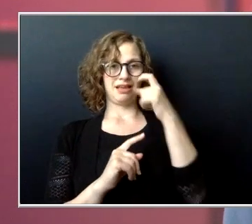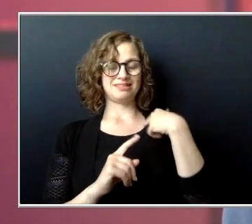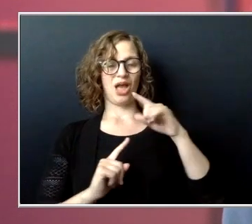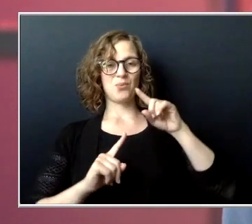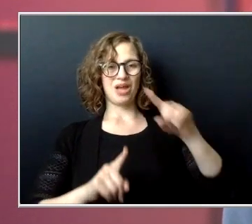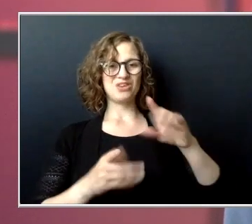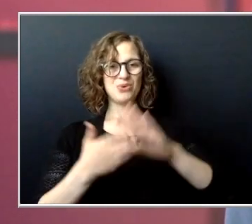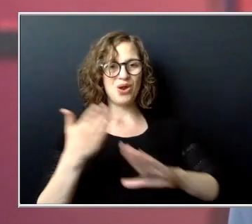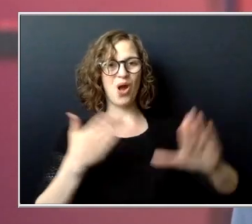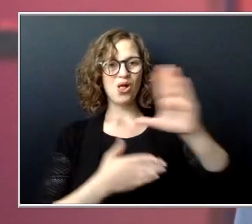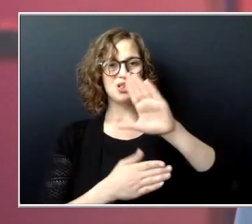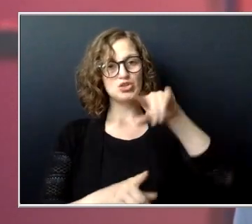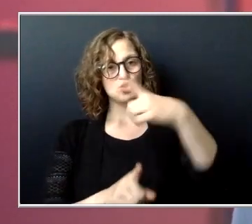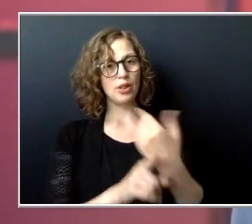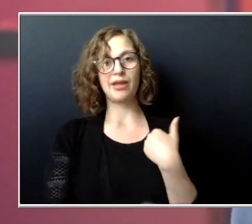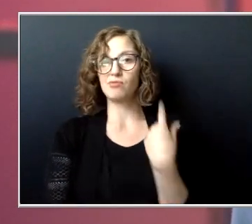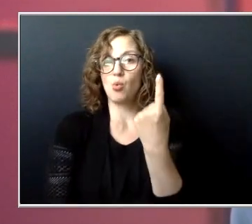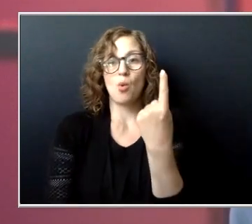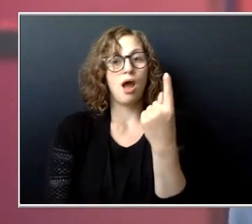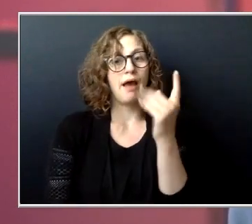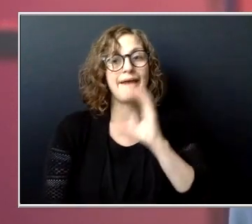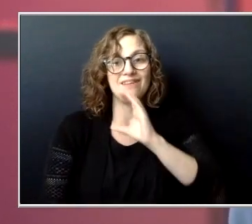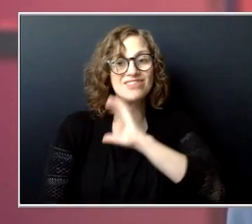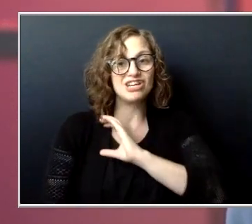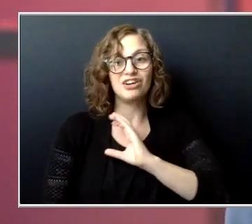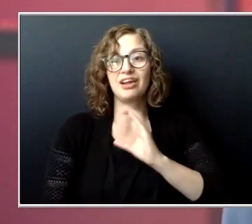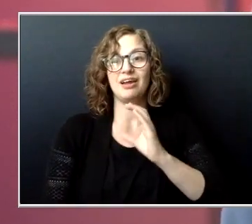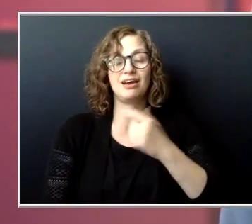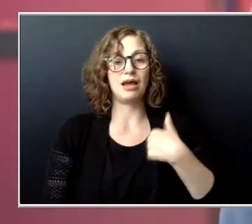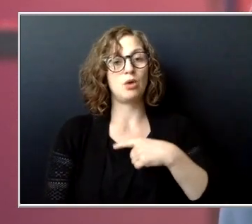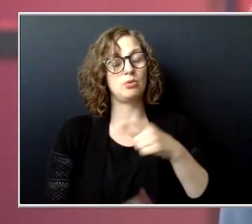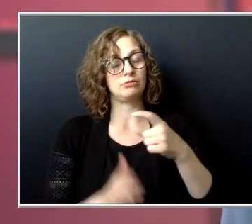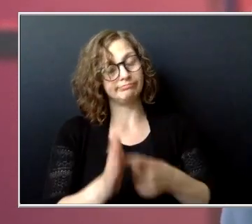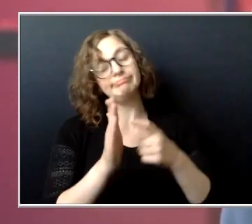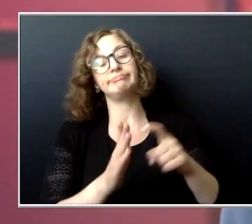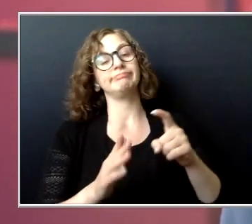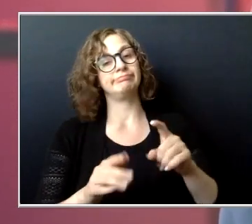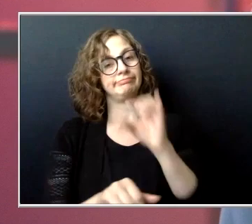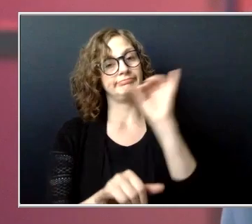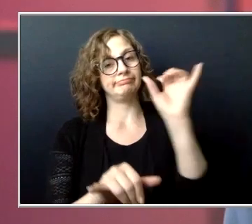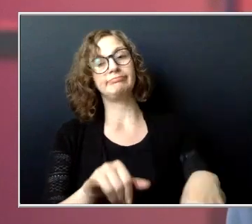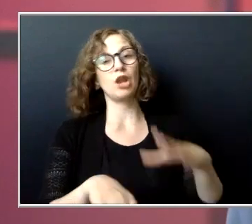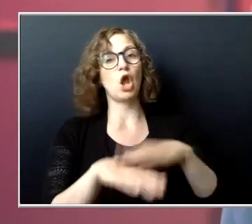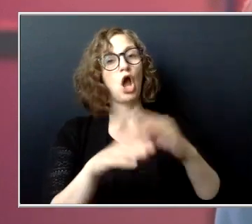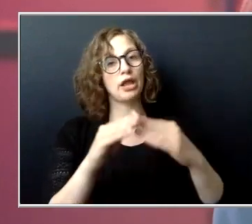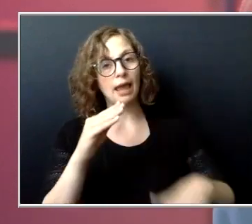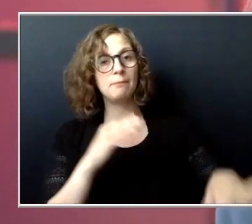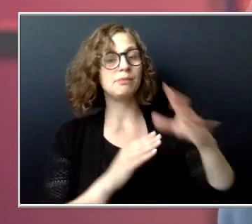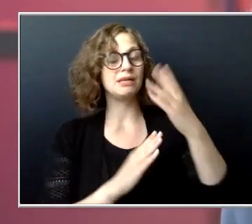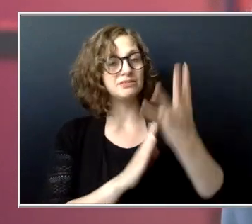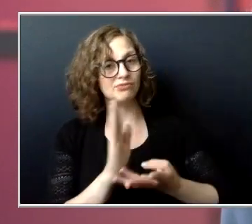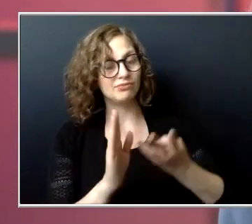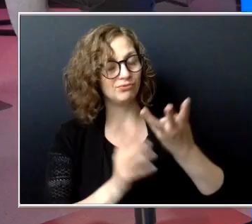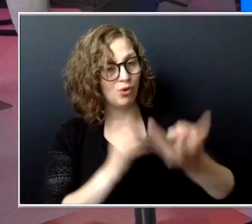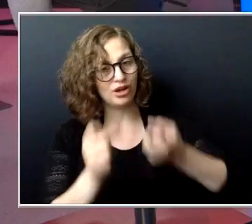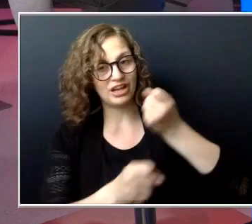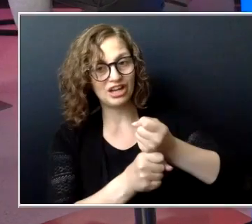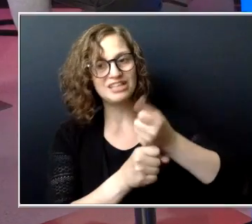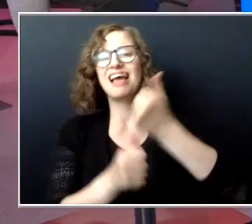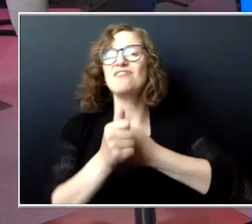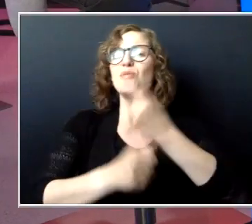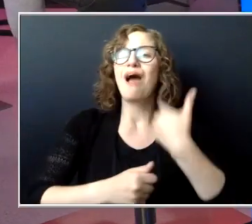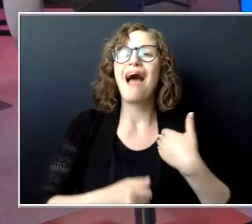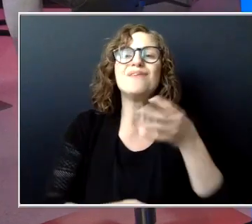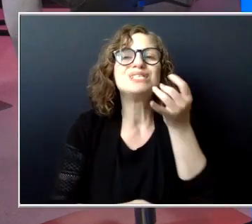one cafeteria and we had to live on campus all 4 years. And everybody has snacks in their dorm room. Yes. Twizzlers and candies and